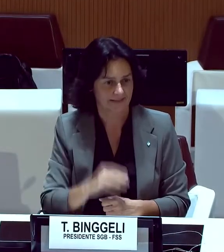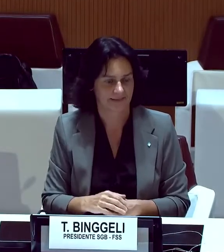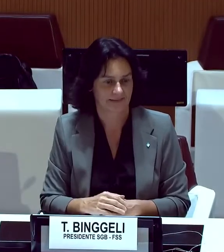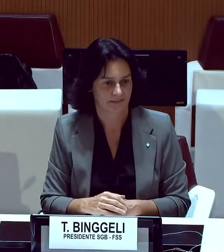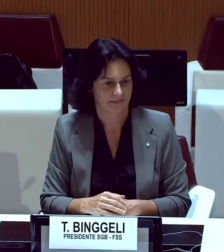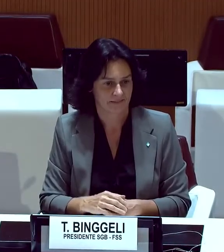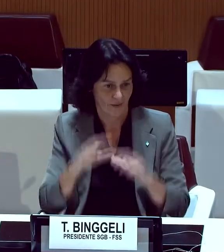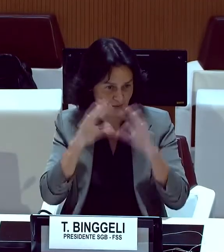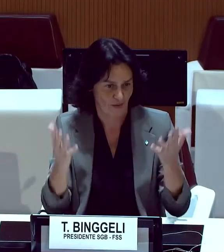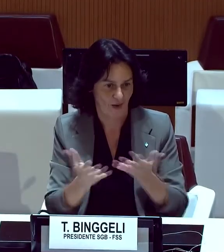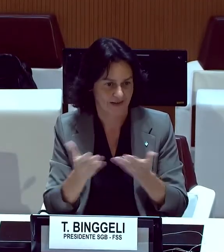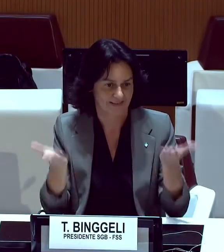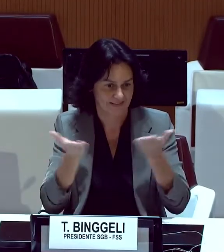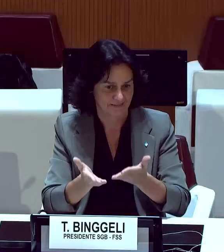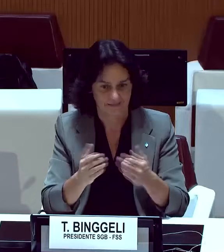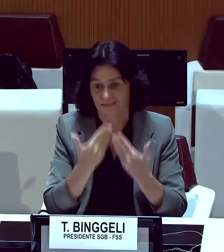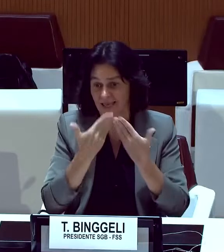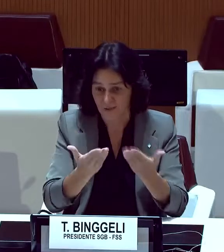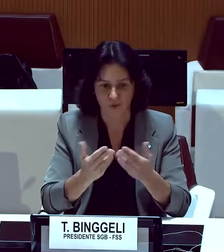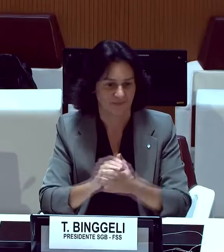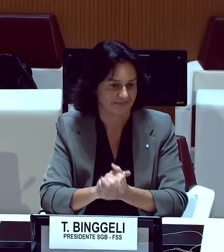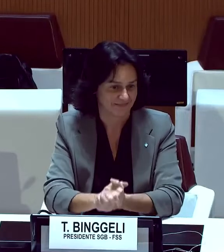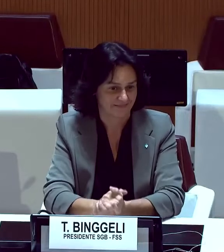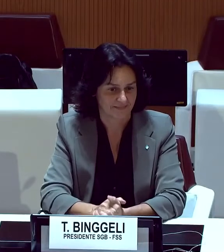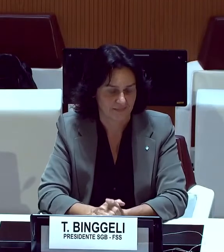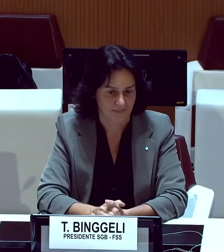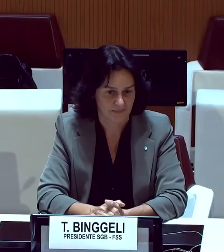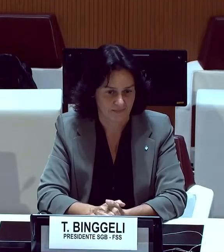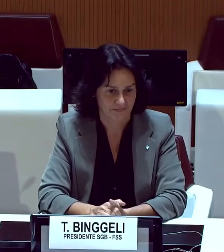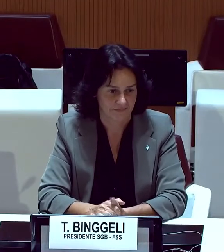I'm more than excited to listen to their contributions from a global perspective.